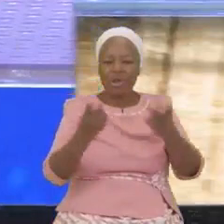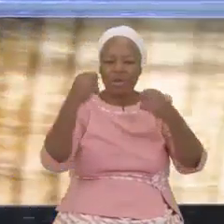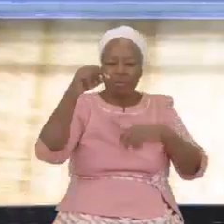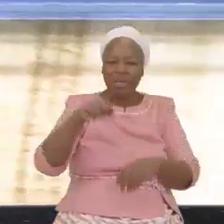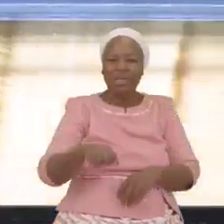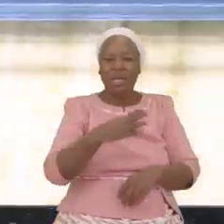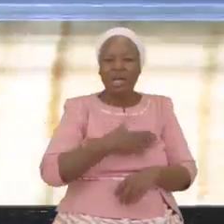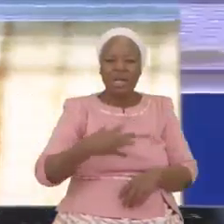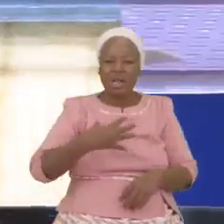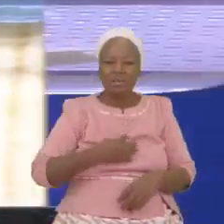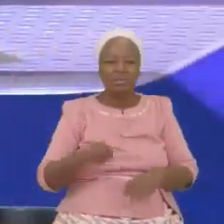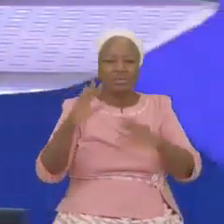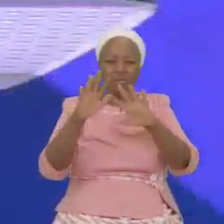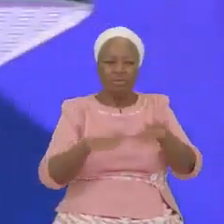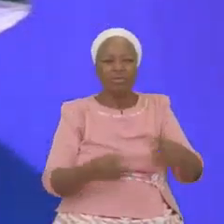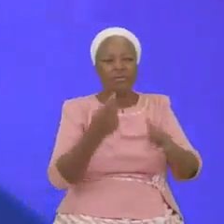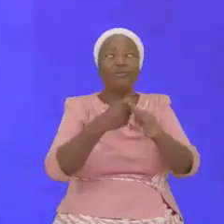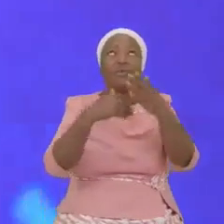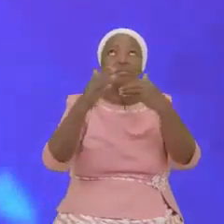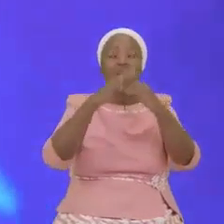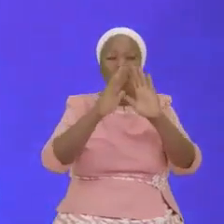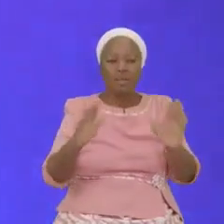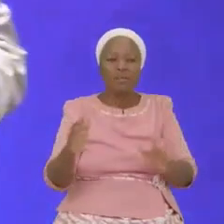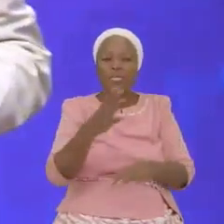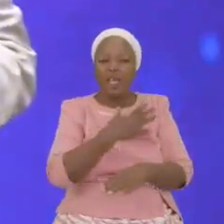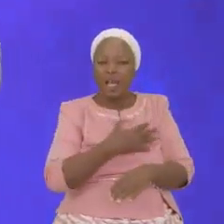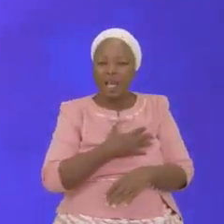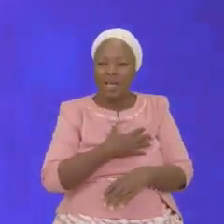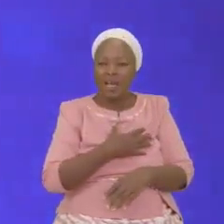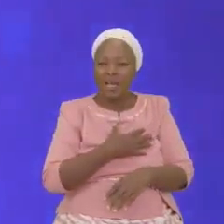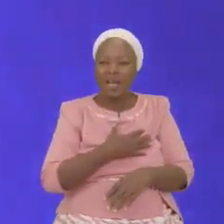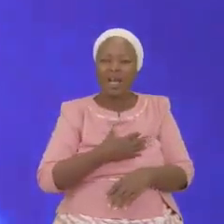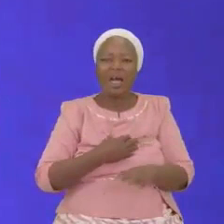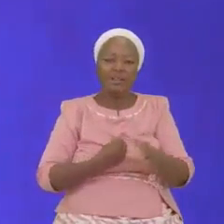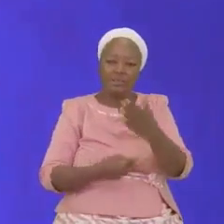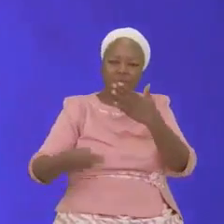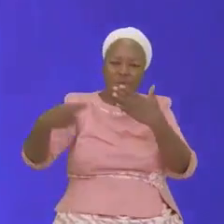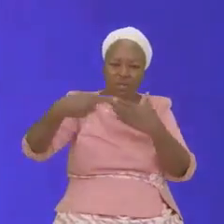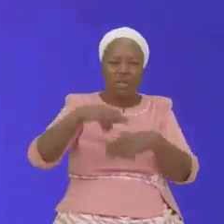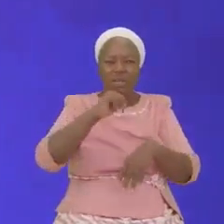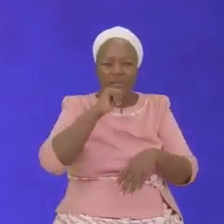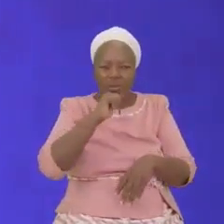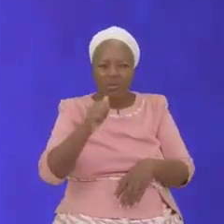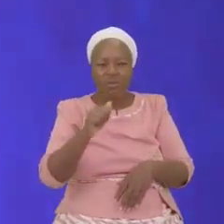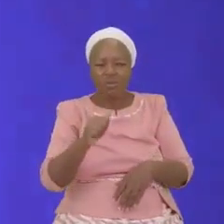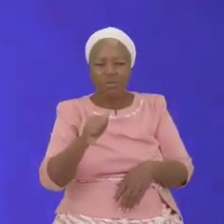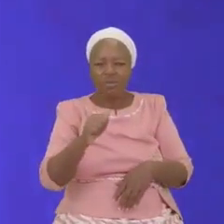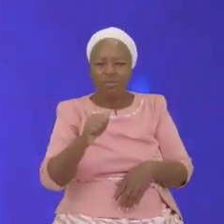the snow from heaven, and returneth not